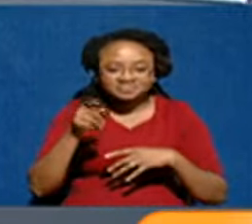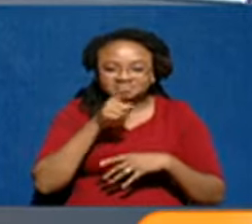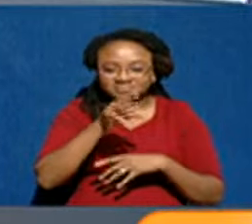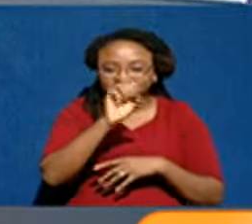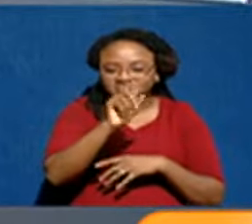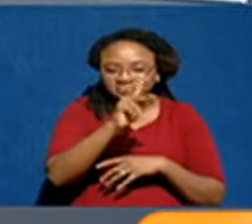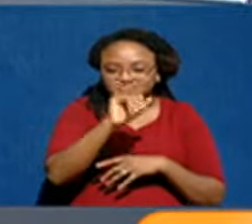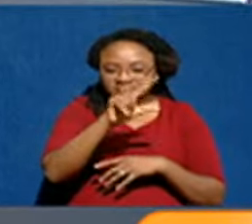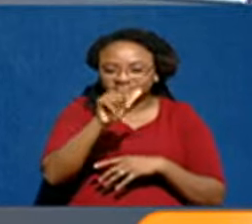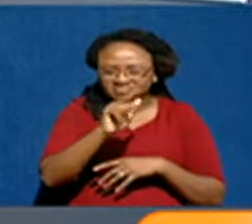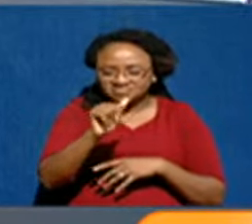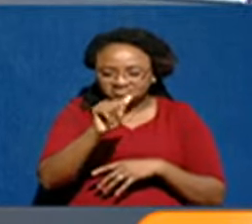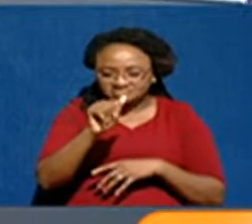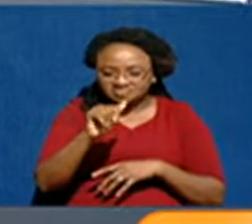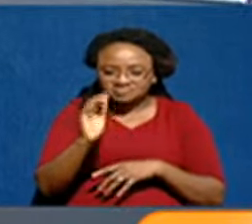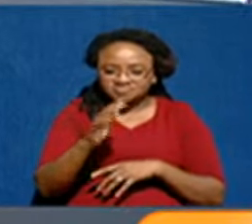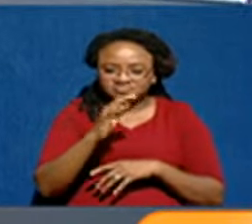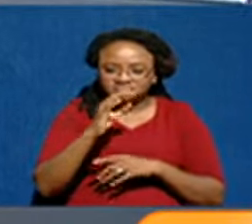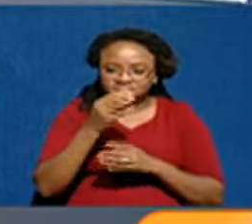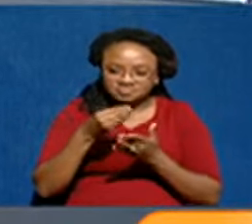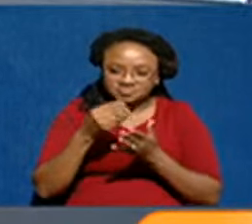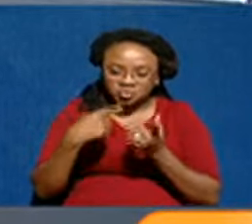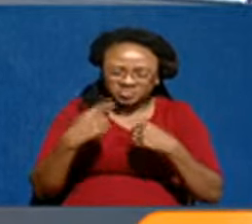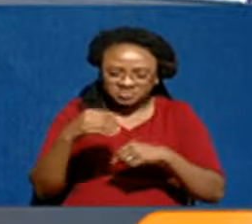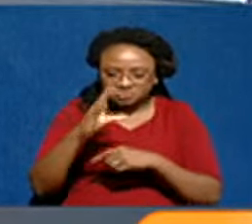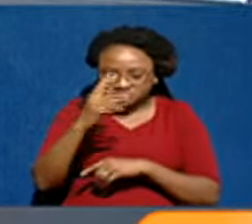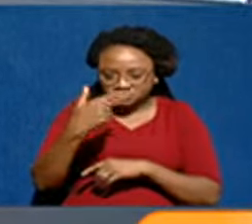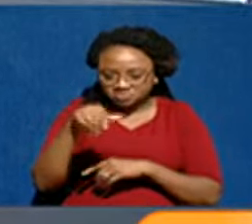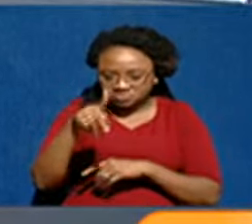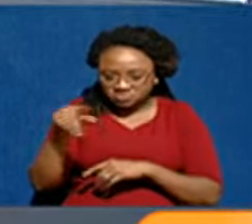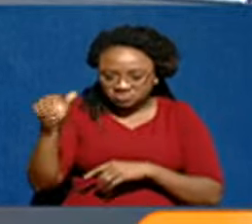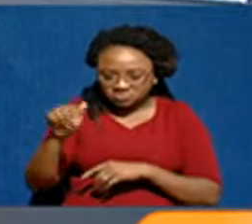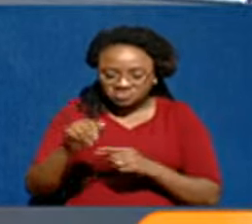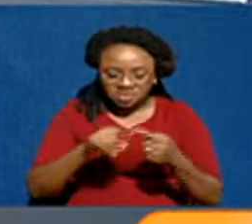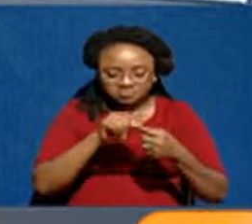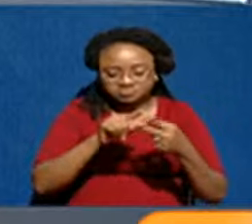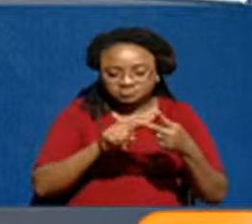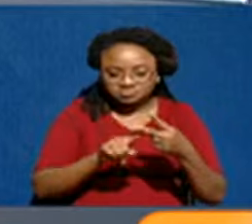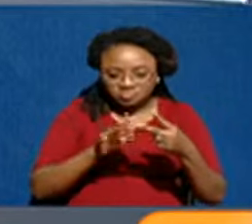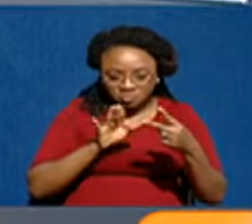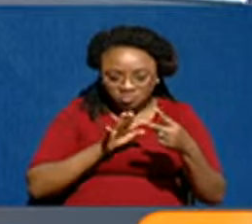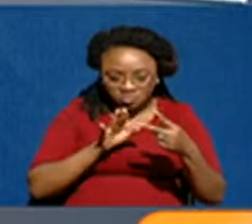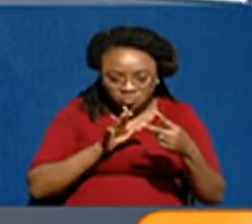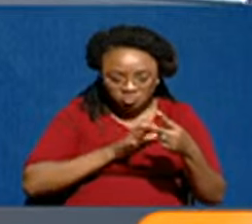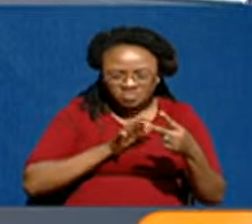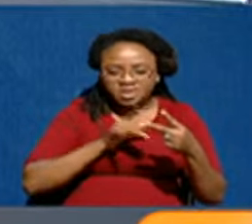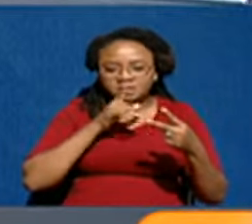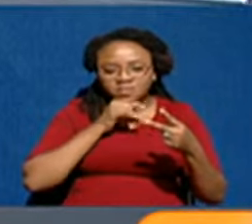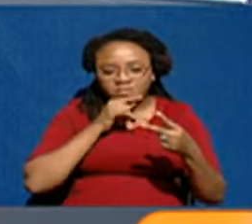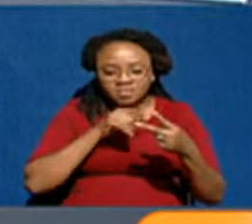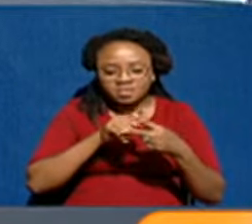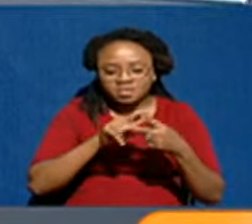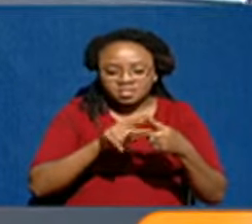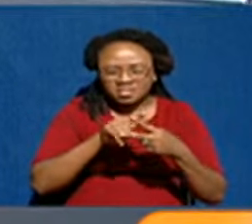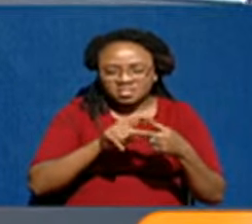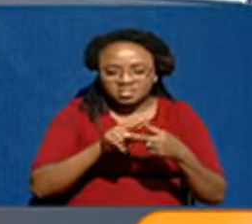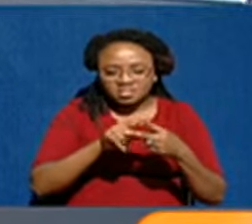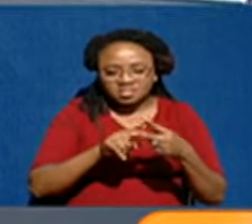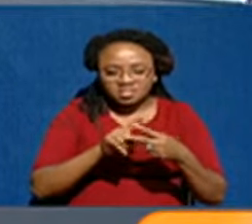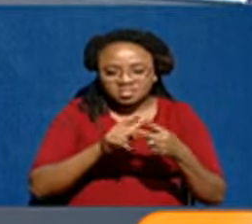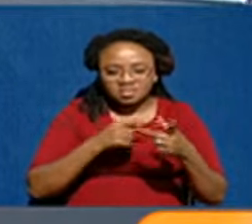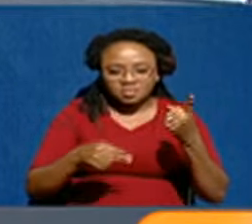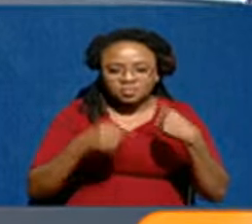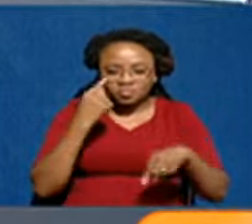Antanus Ashisoma from Kakamega and Dennis Mutugi from Nairobi are the latest winners of the